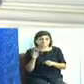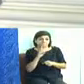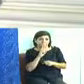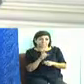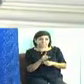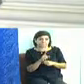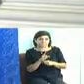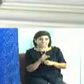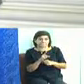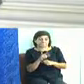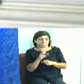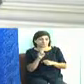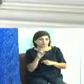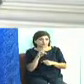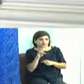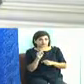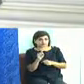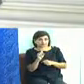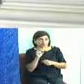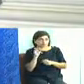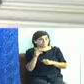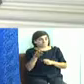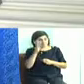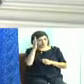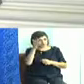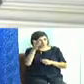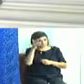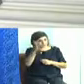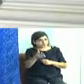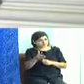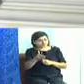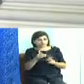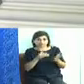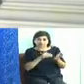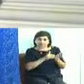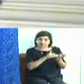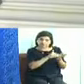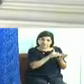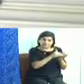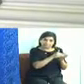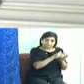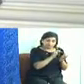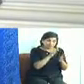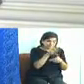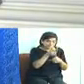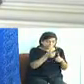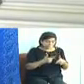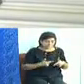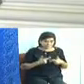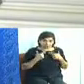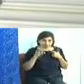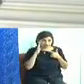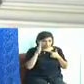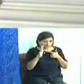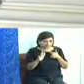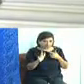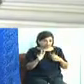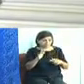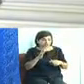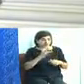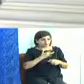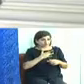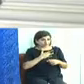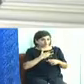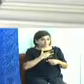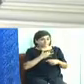are the seeds of the future. Thousands of lives will be touched by